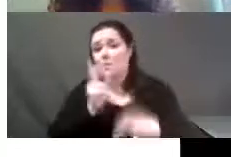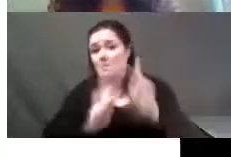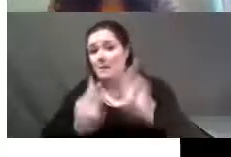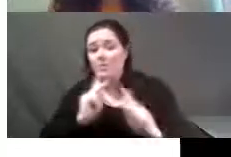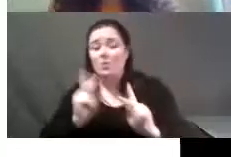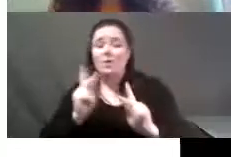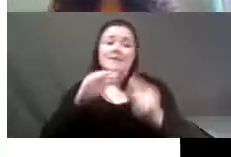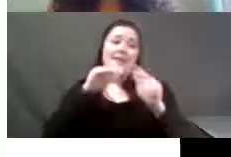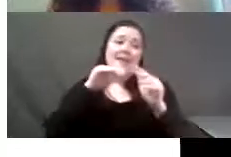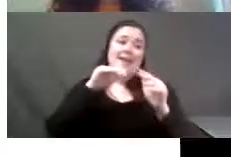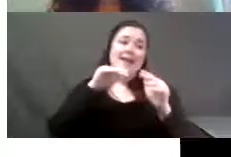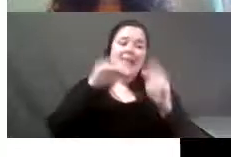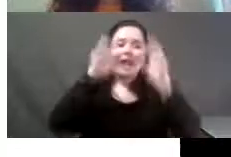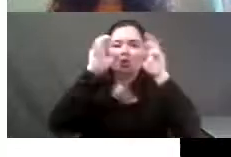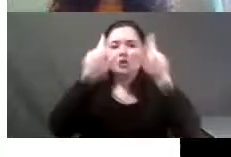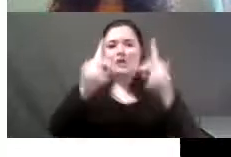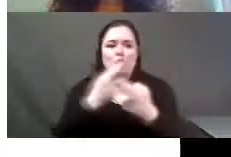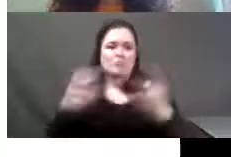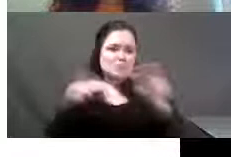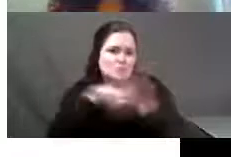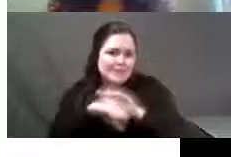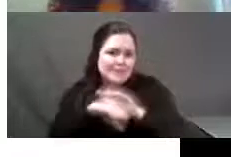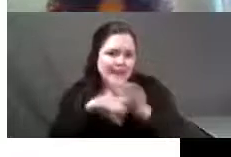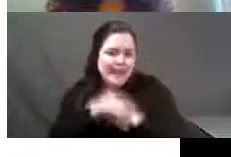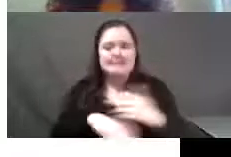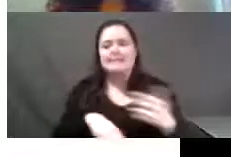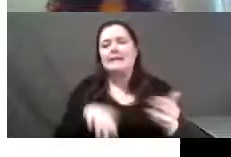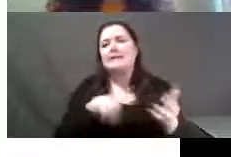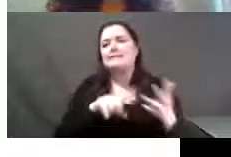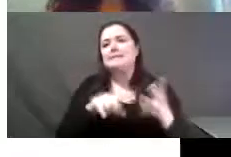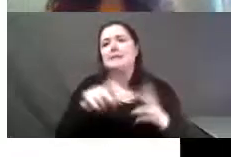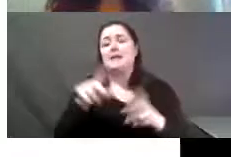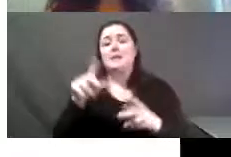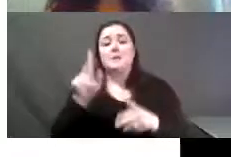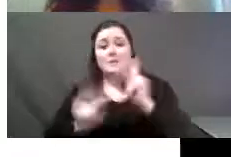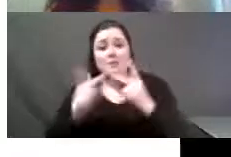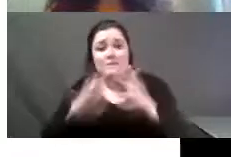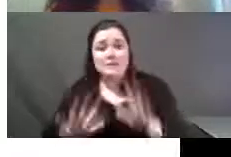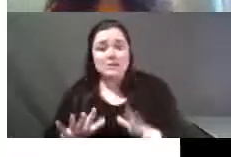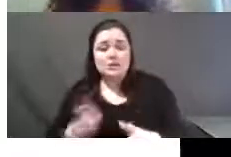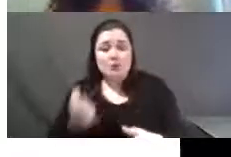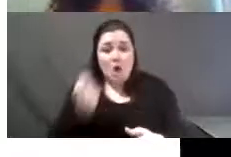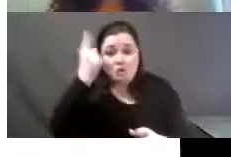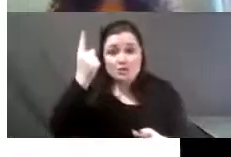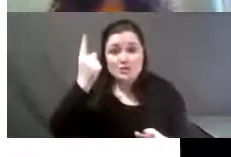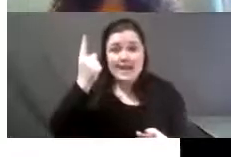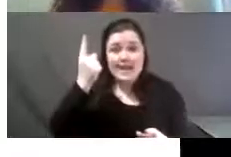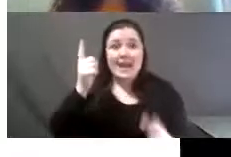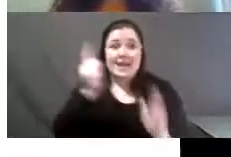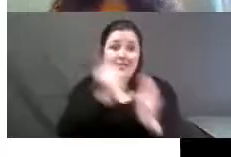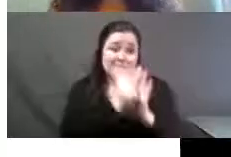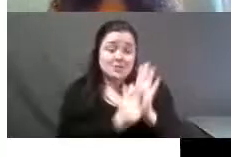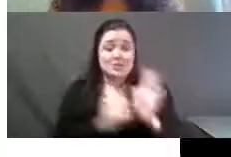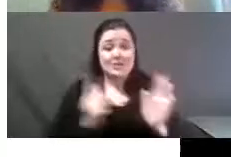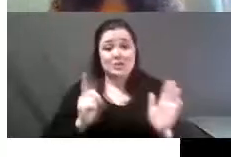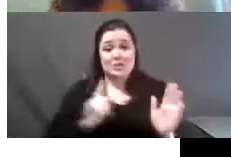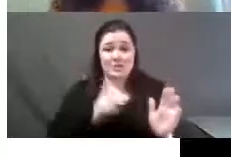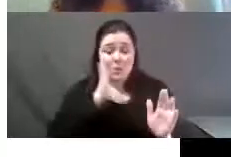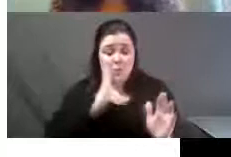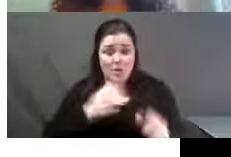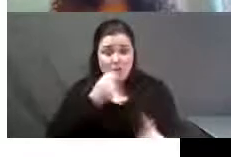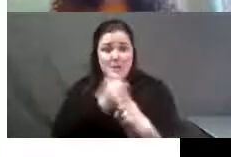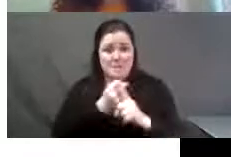different educational resources, that people understand legislation that's impacting their lives. I see them as